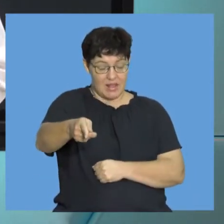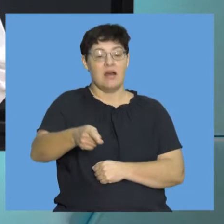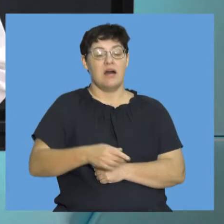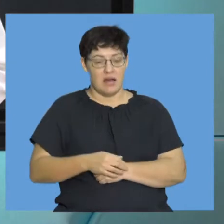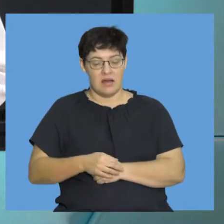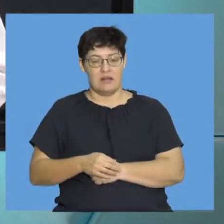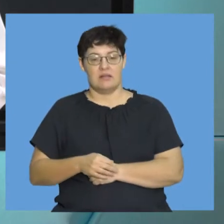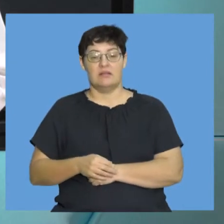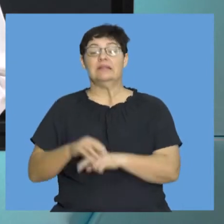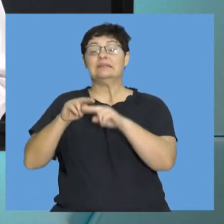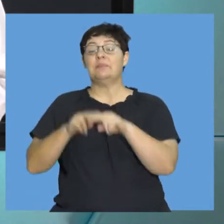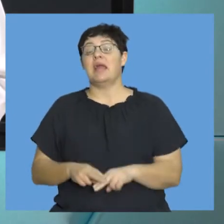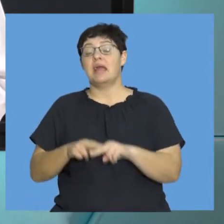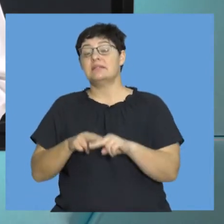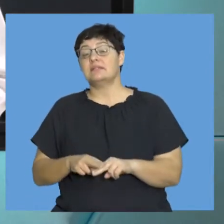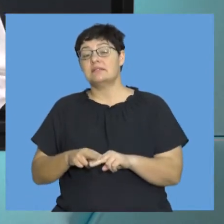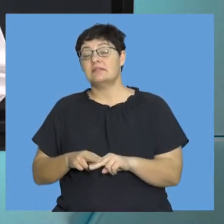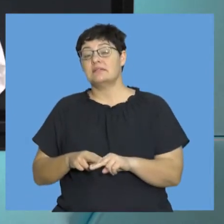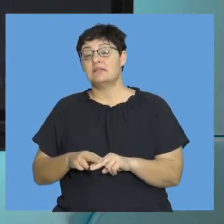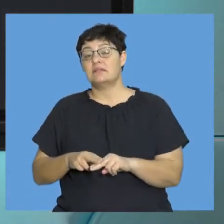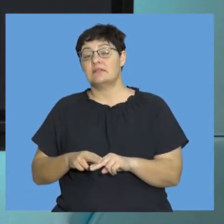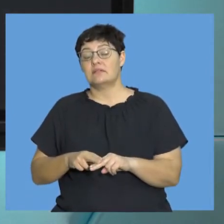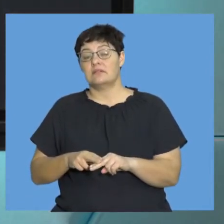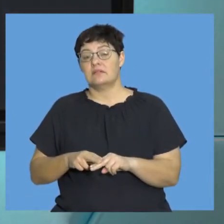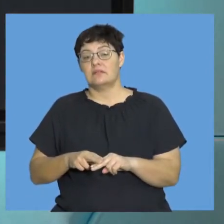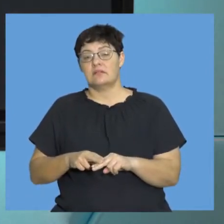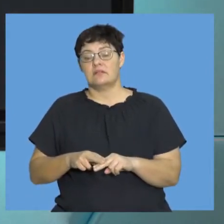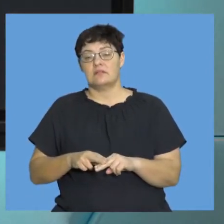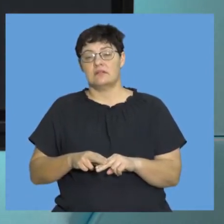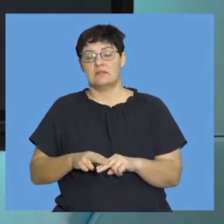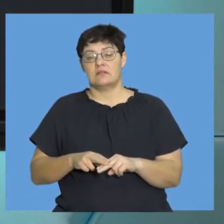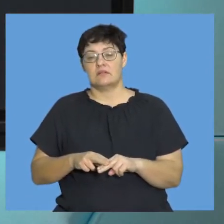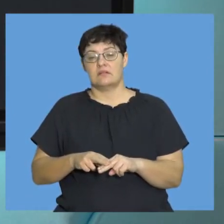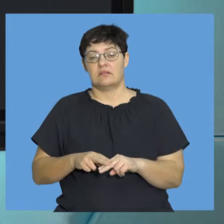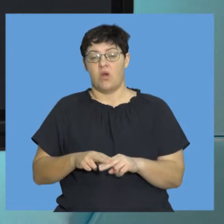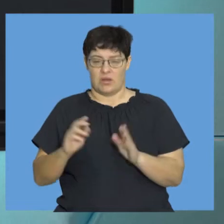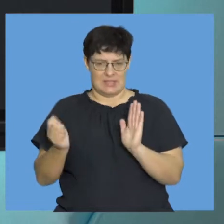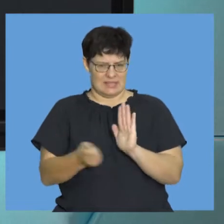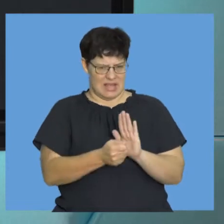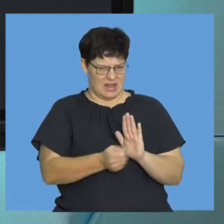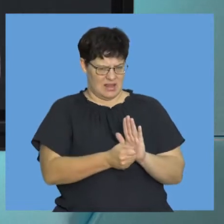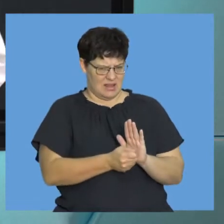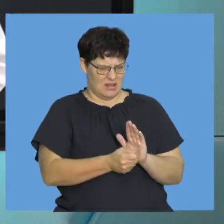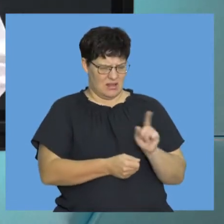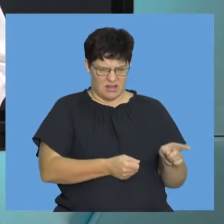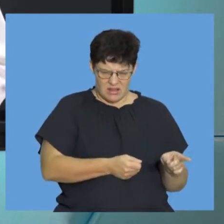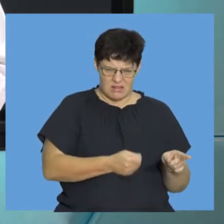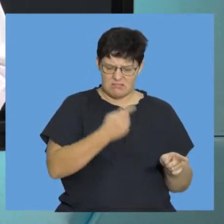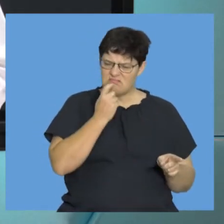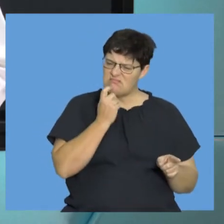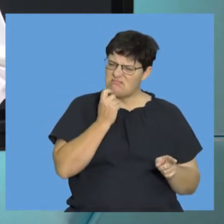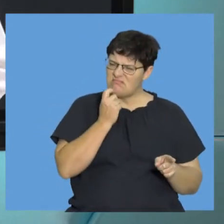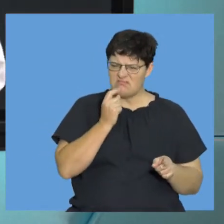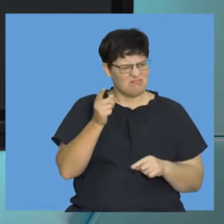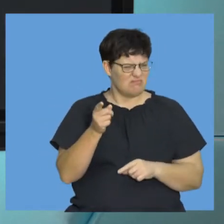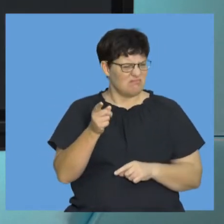be dependent on your sales. Now you must be thinking, has Ashraf got his